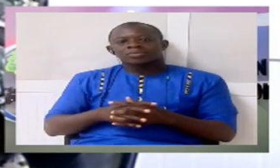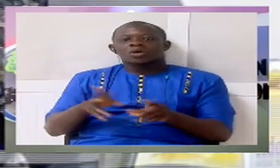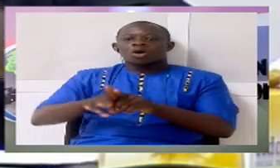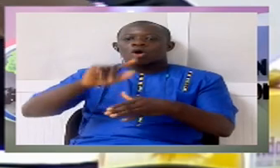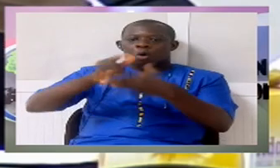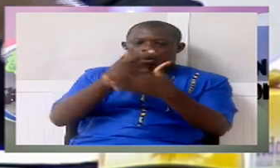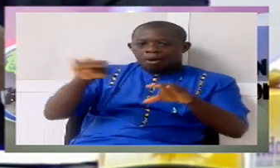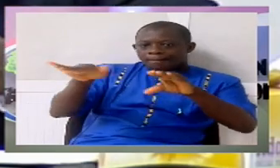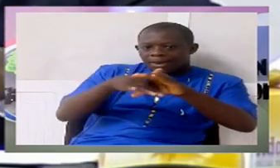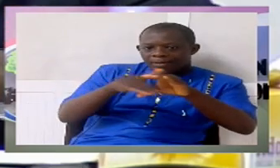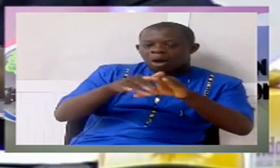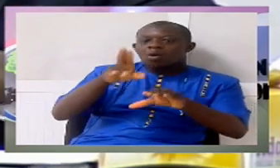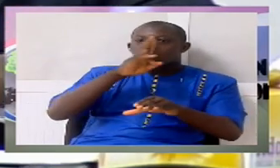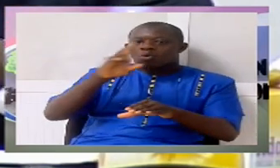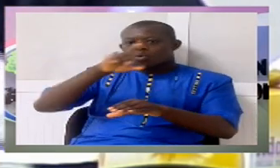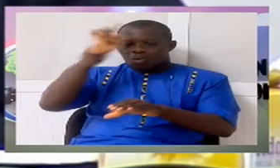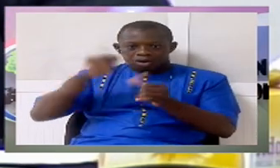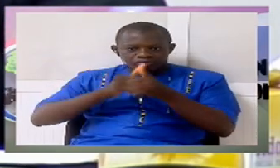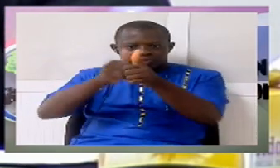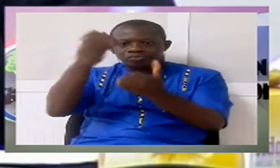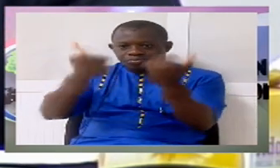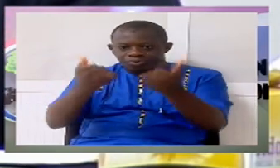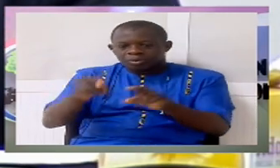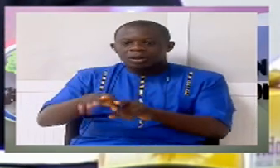that members of the convoy acted